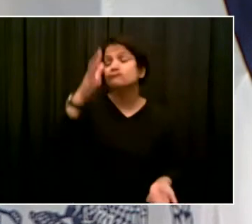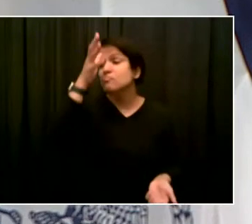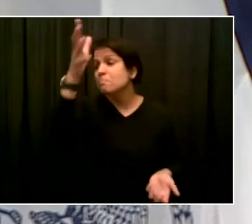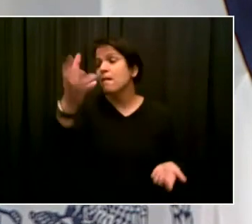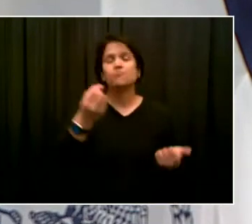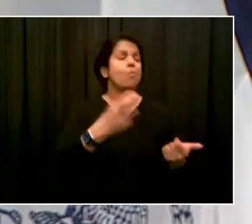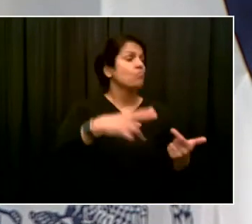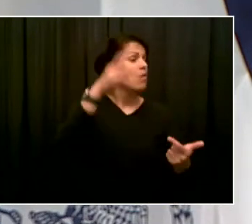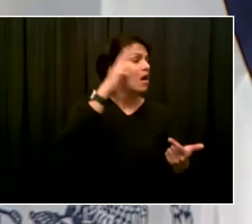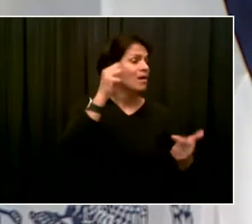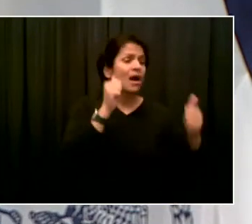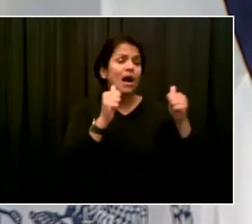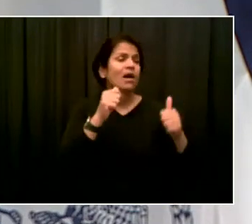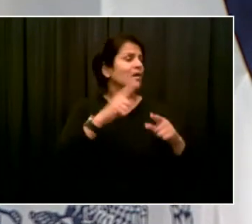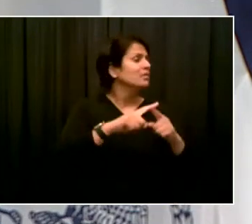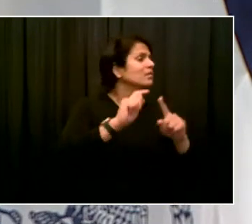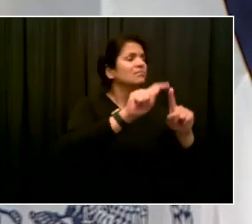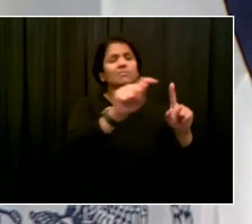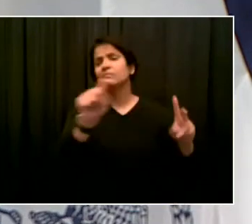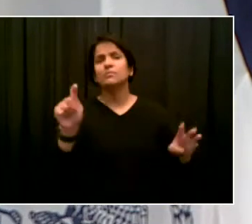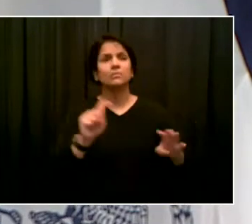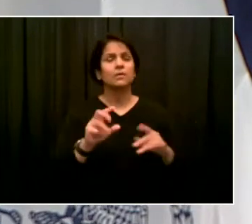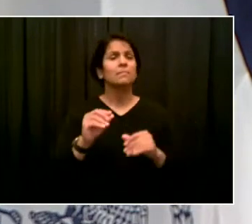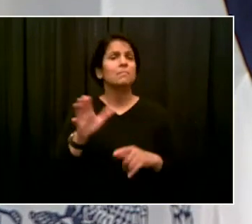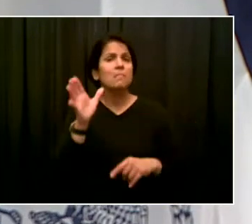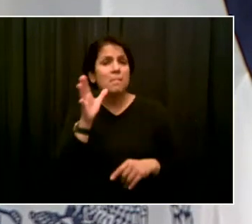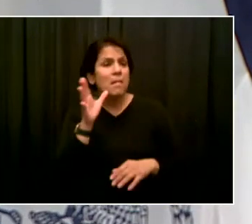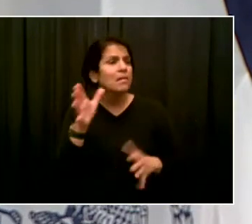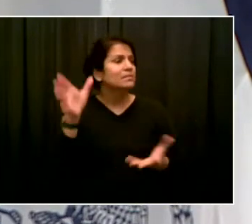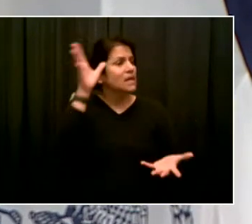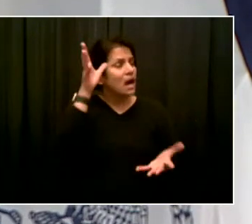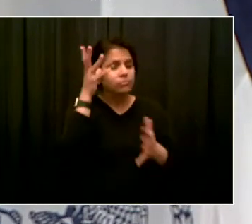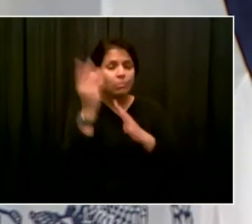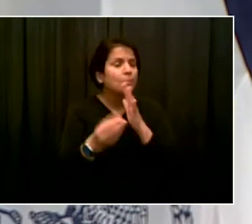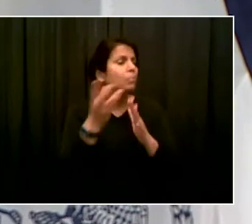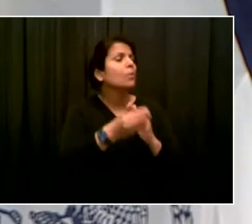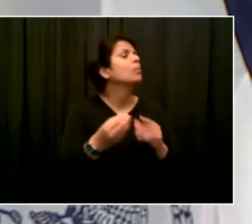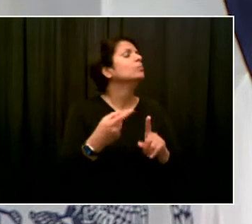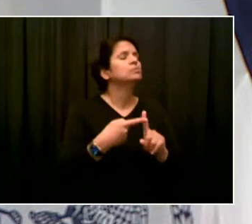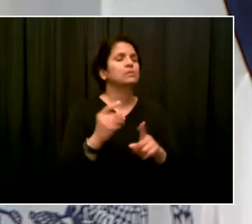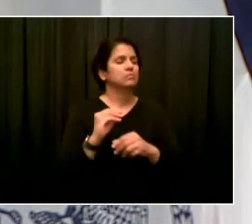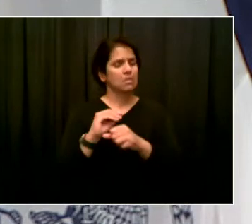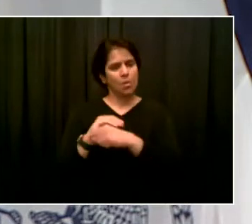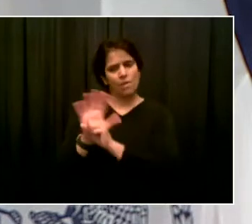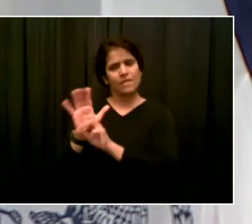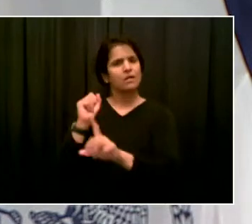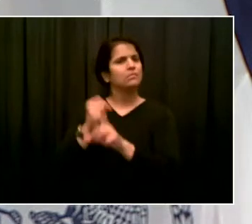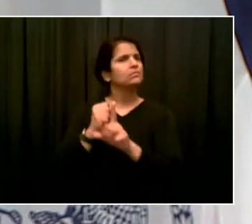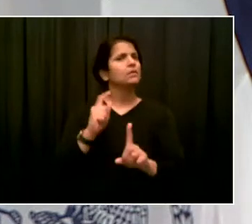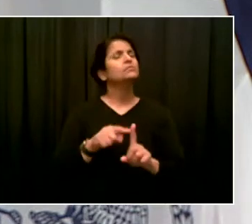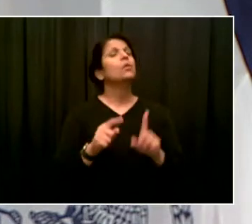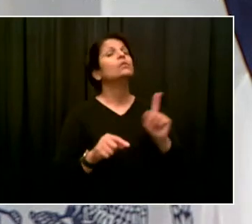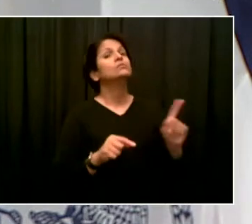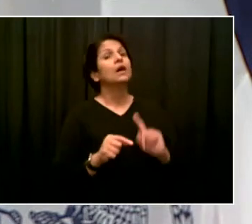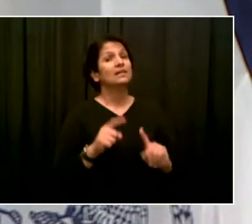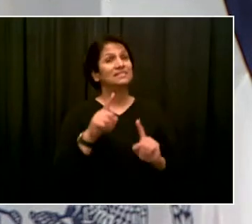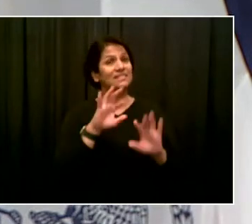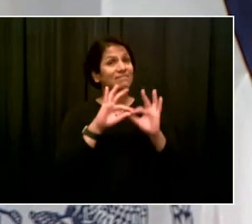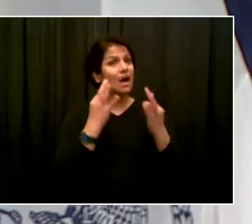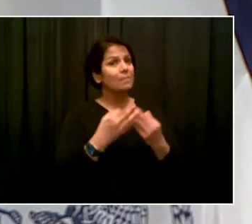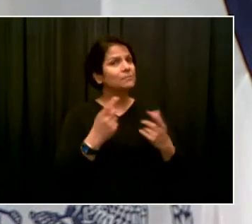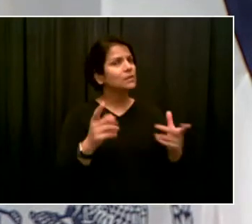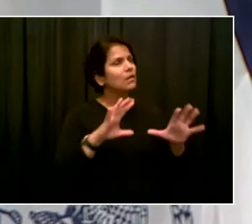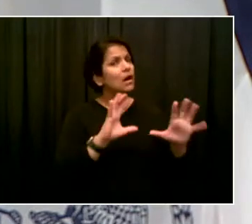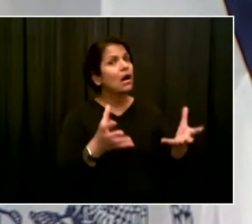To ask them, for example, what it has meant for them. Some families had to move, some people lost a job, just to bring out what